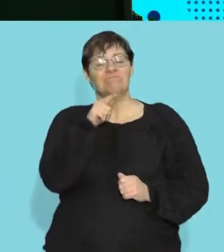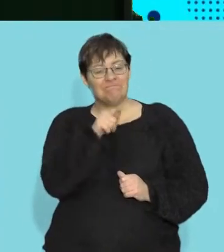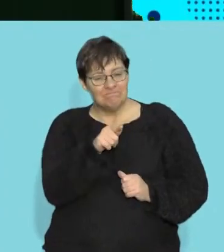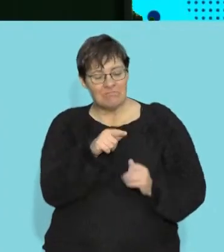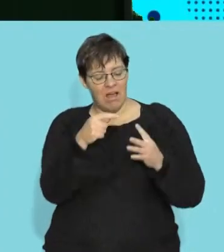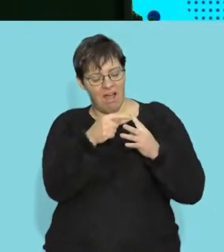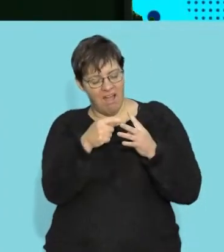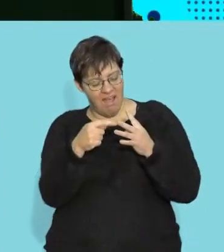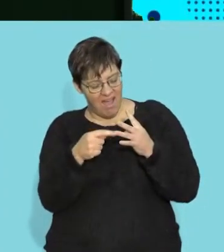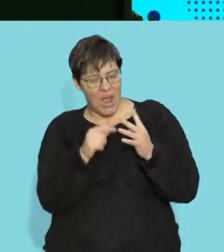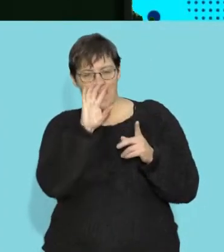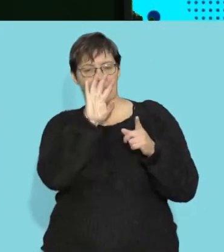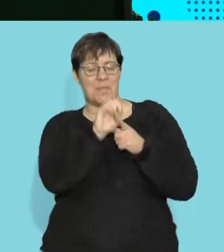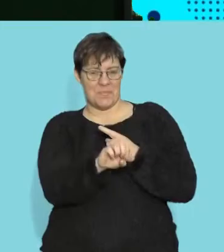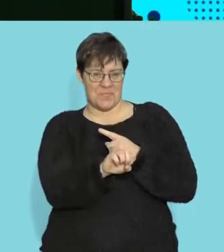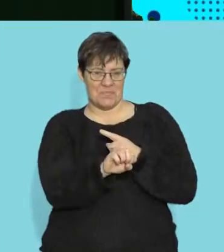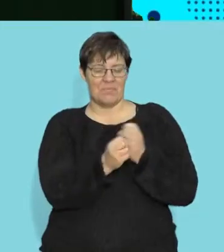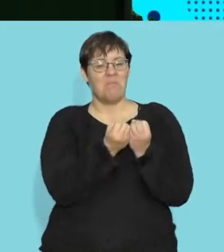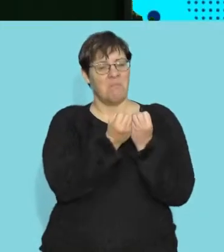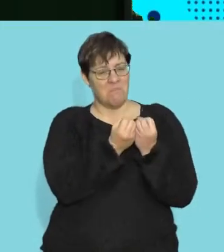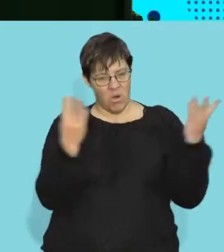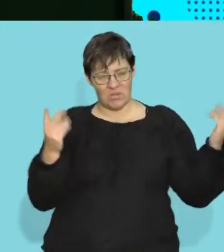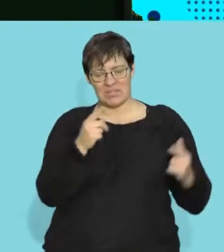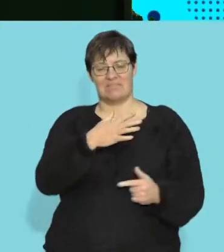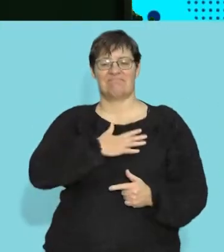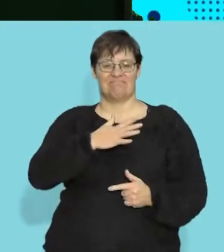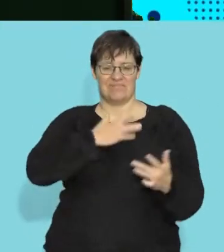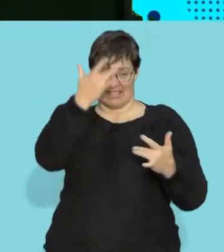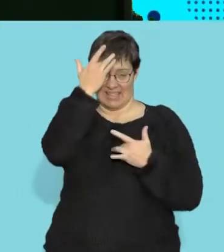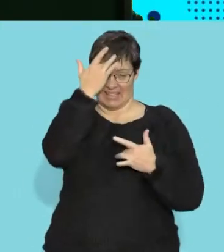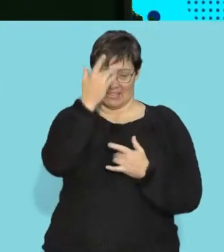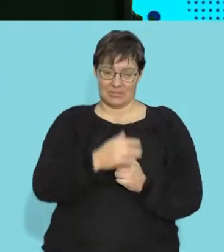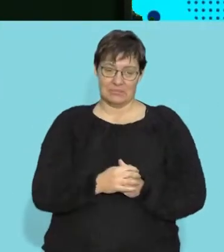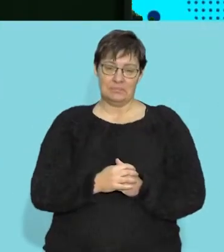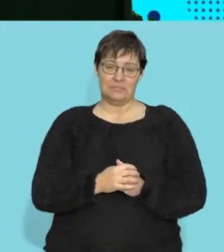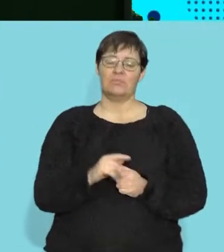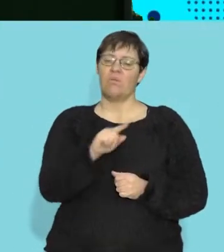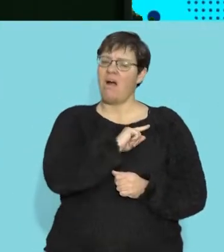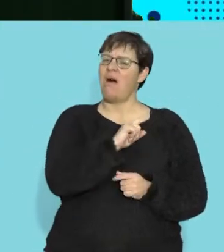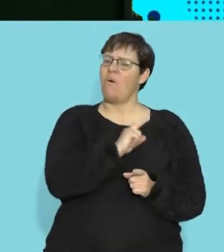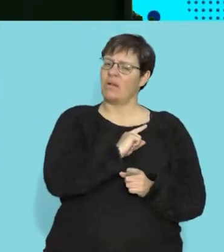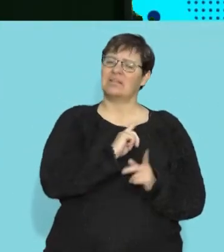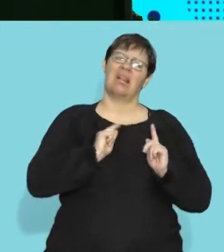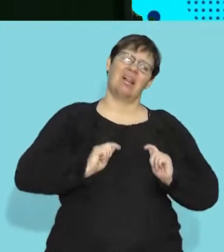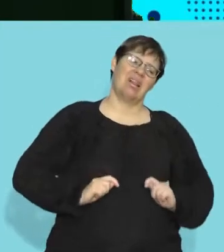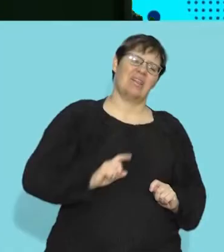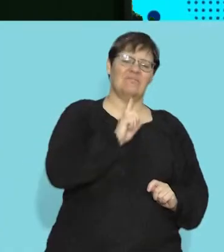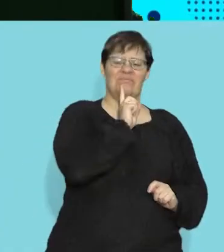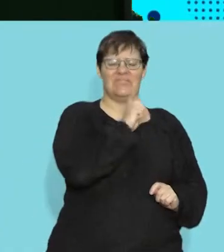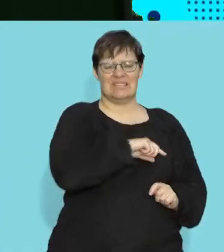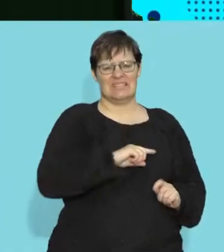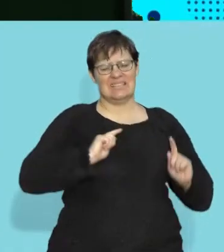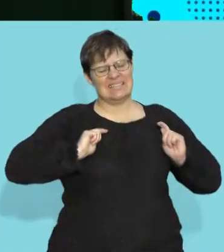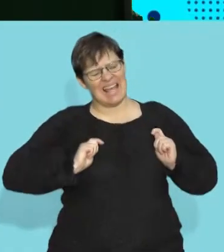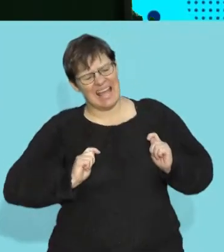see for most of the respiratory diseases. This concept of fatigue, right? That I'm tired,